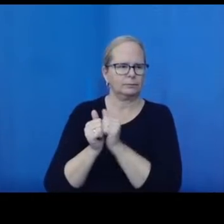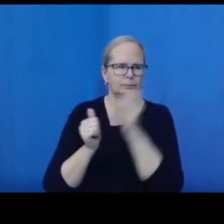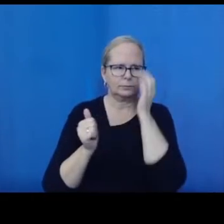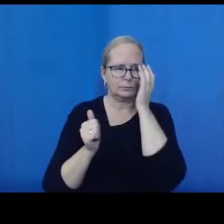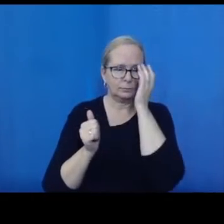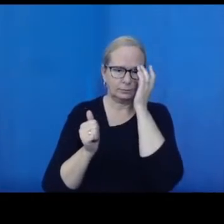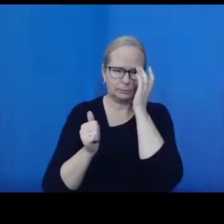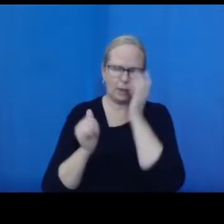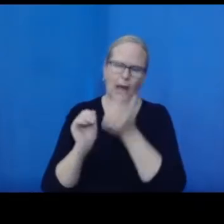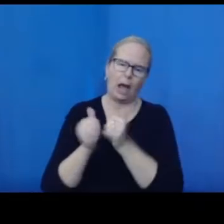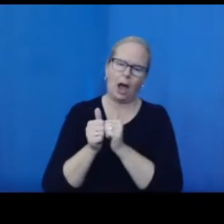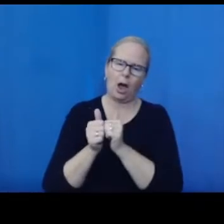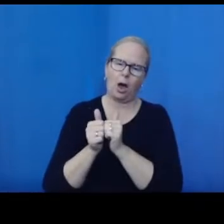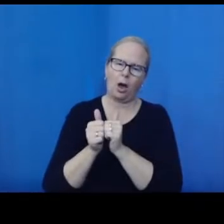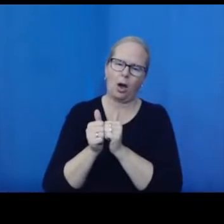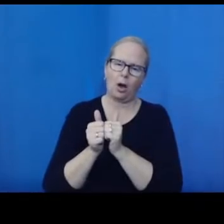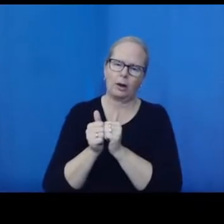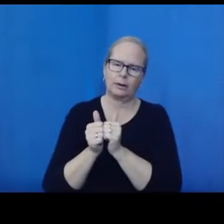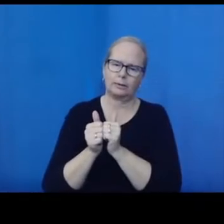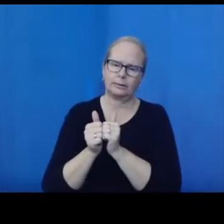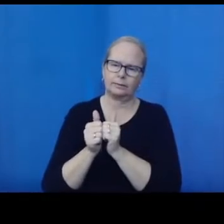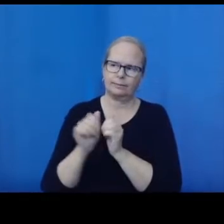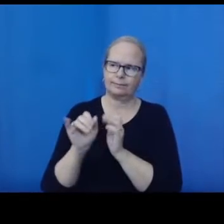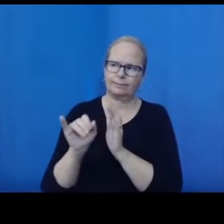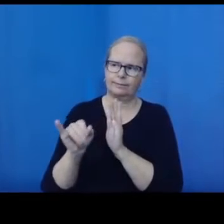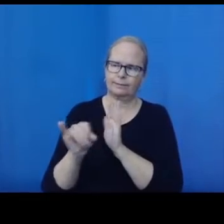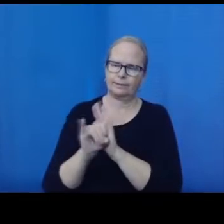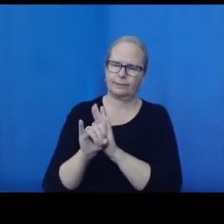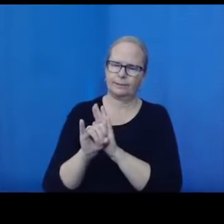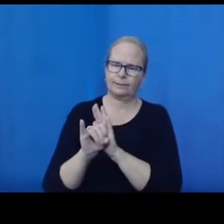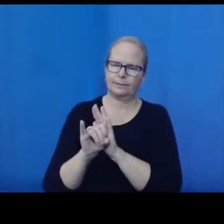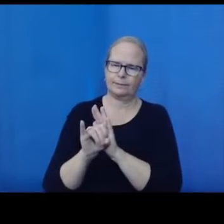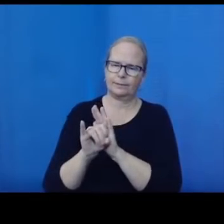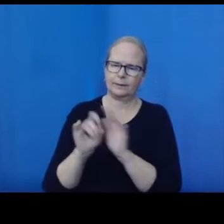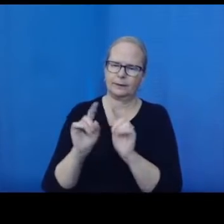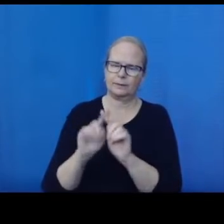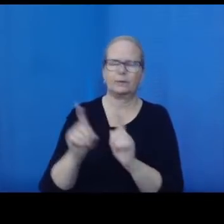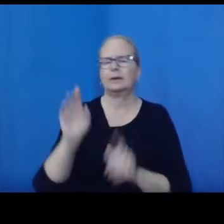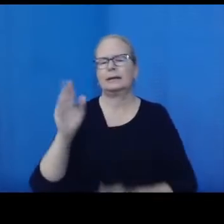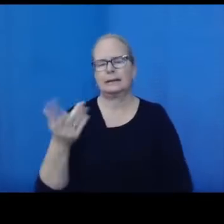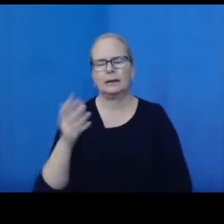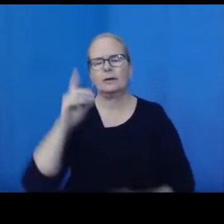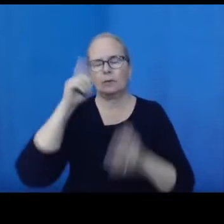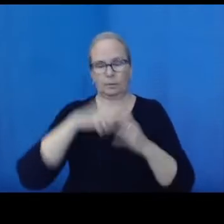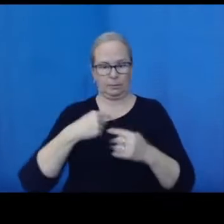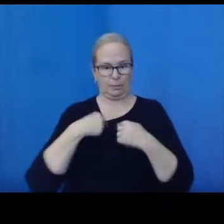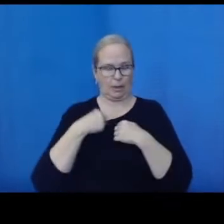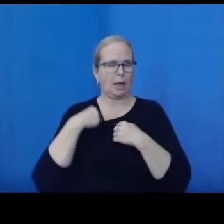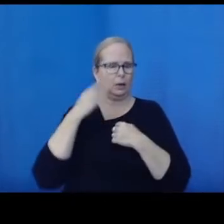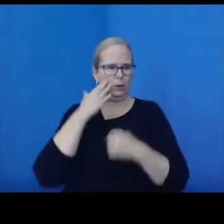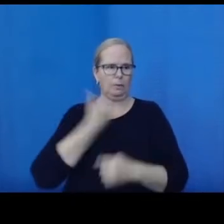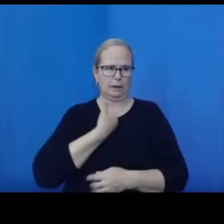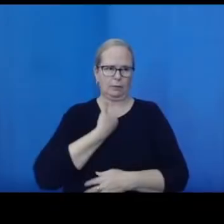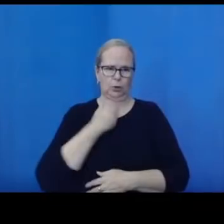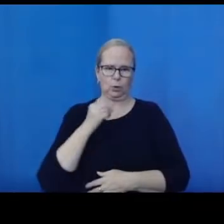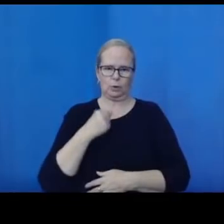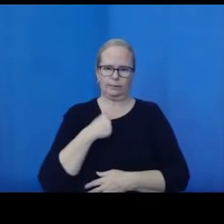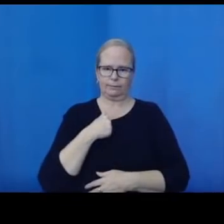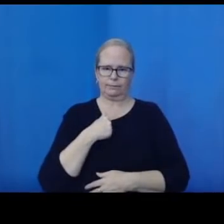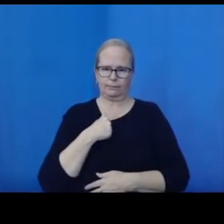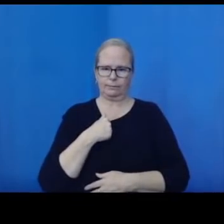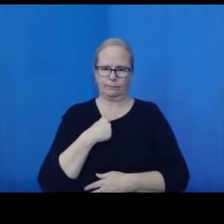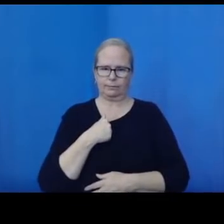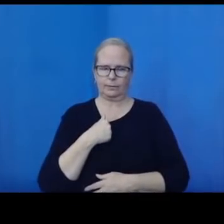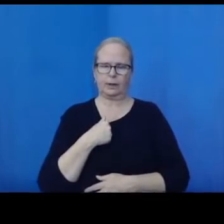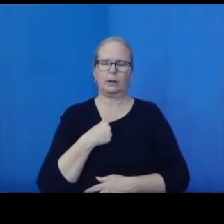it myself a lot, it's just COVID. It's just, you know, it's a day, it's weighing on me. I'll get through it.